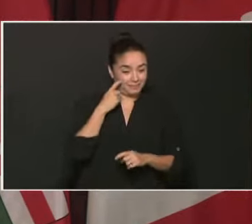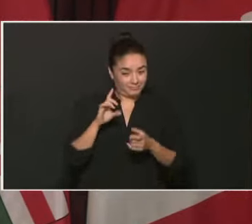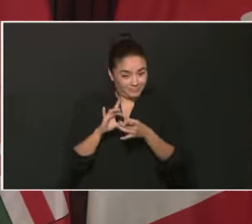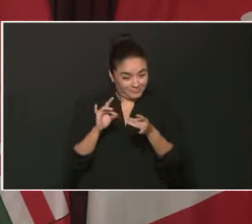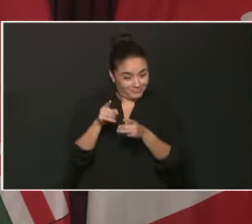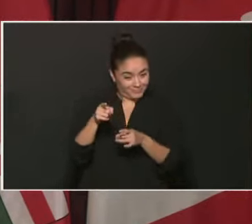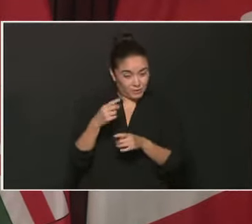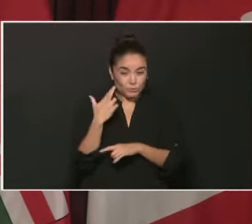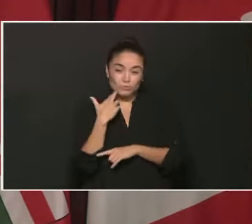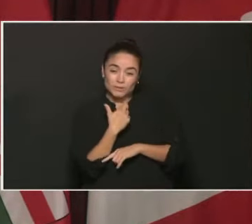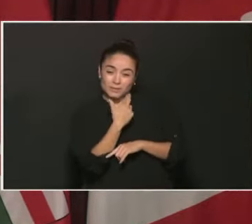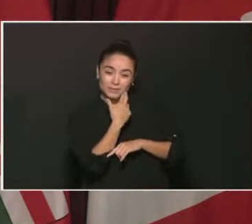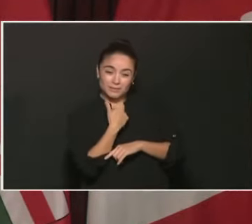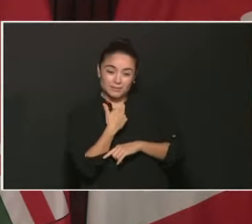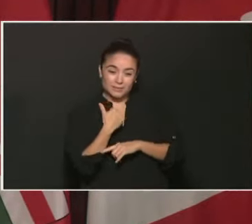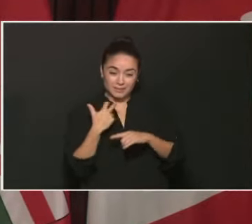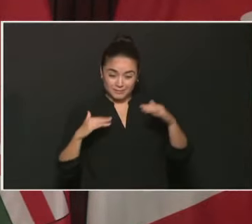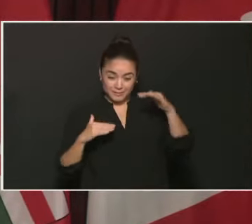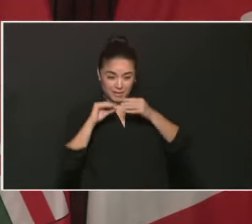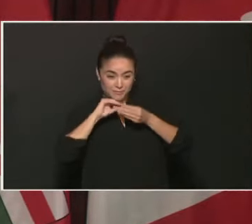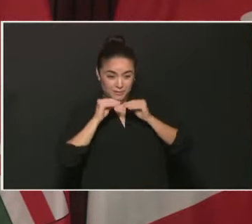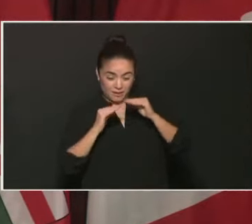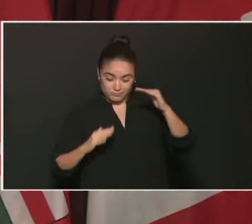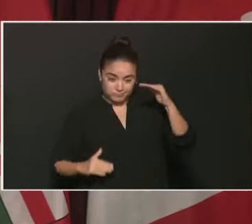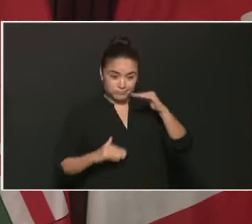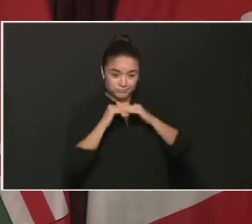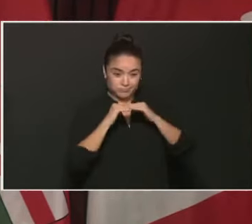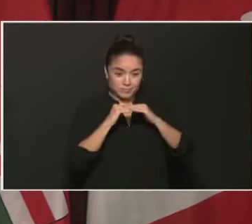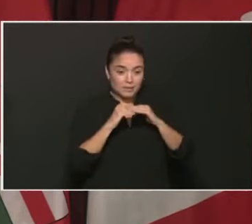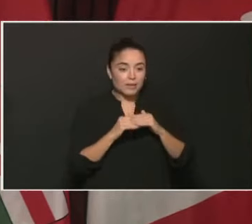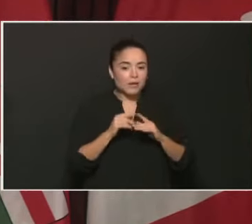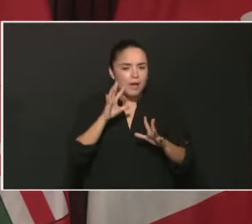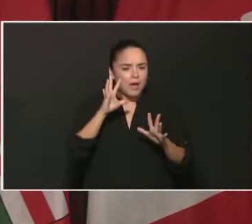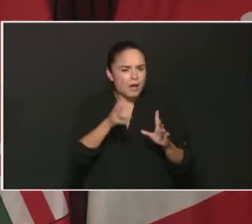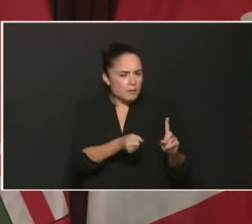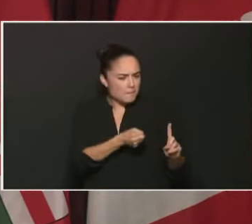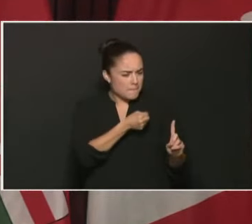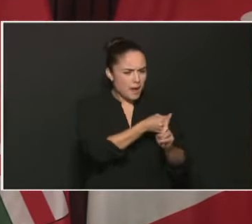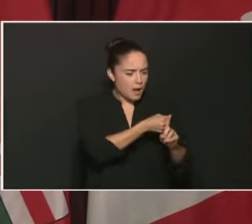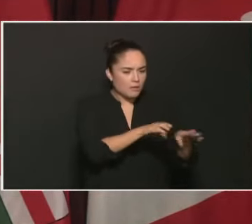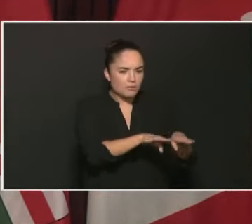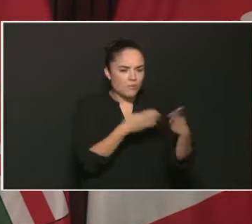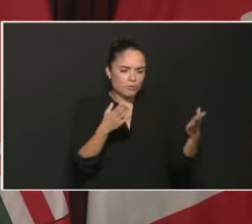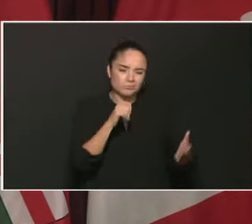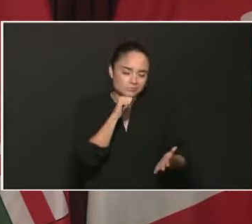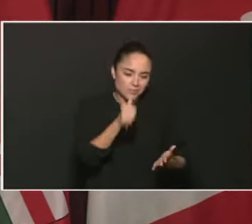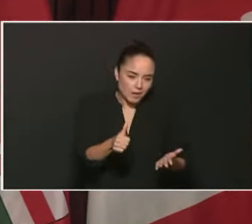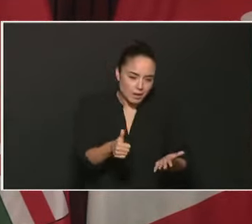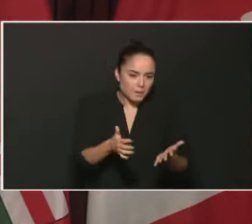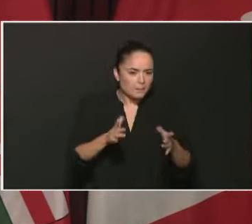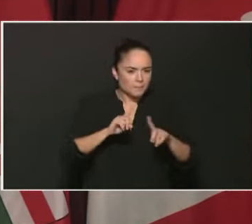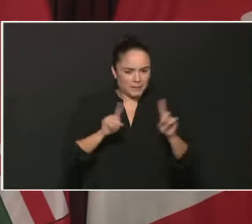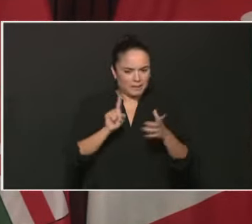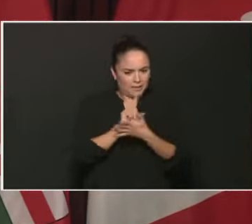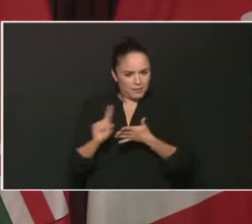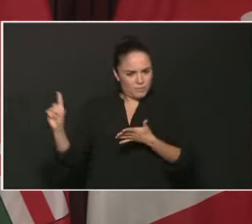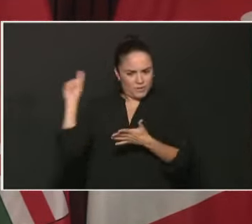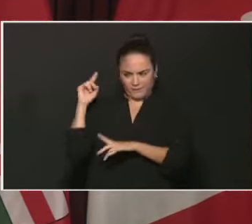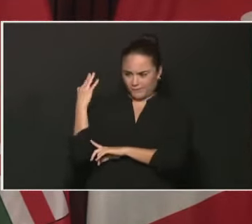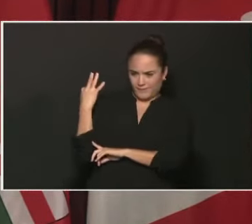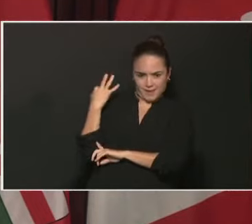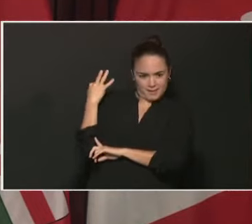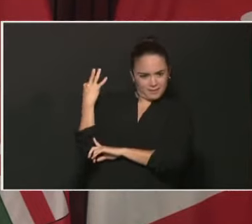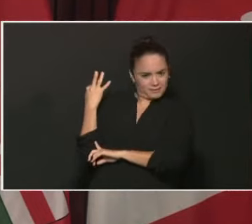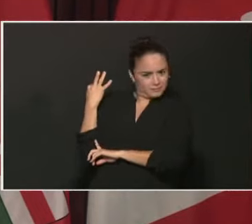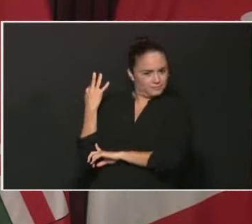restaurant restrictions, quote, we will not be doing this suddenly. Yet last Friday, there was an announcement made that took effect in 24